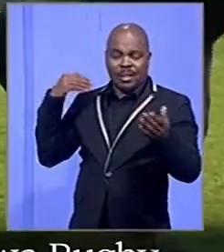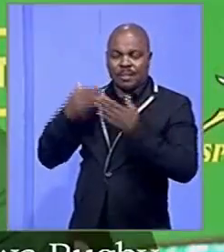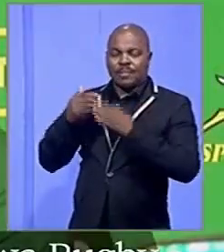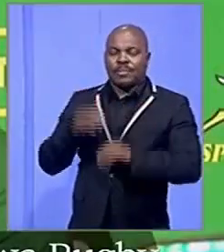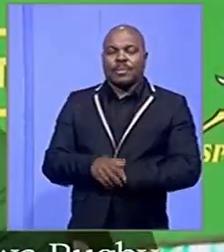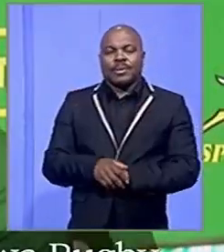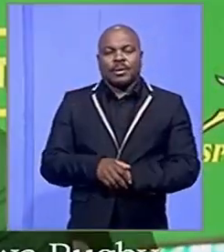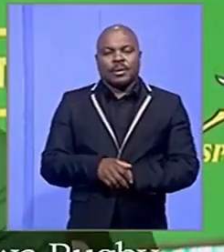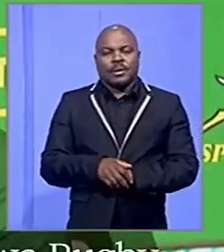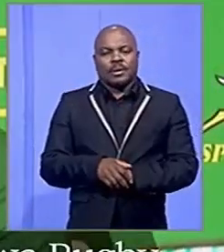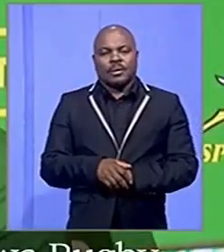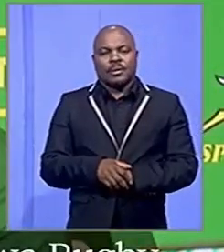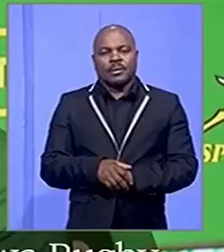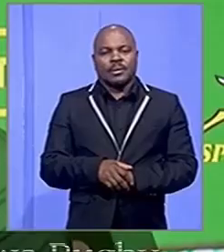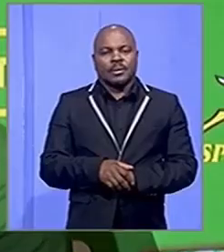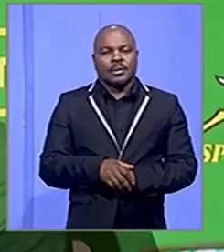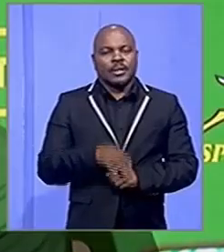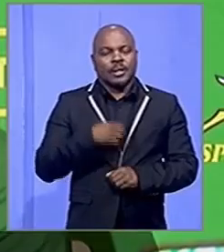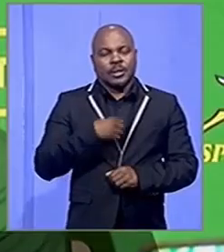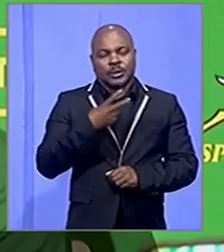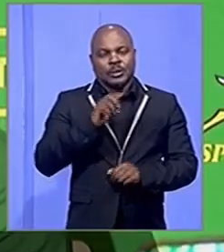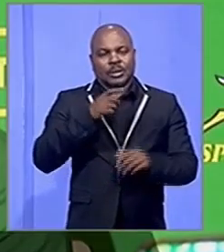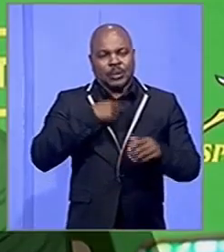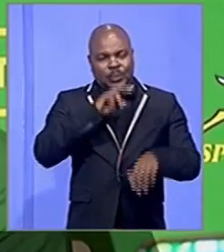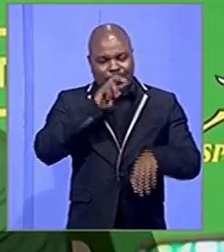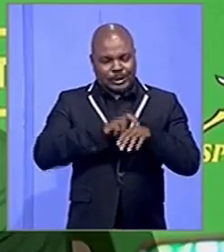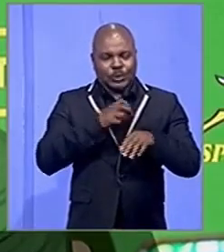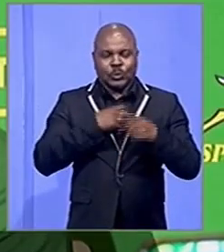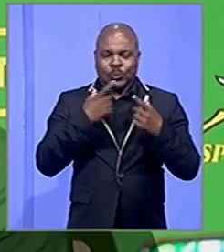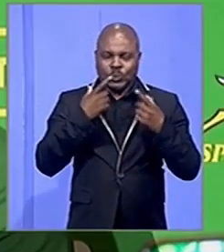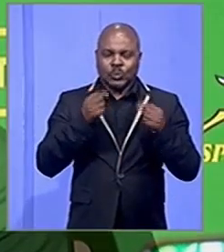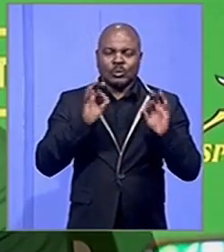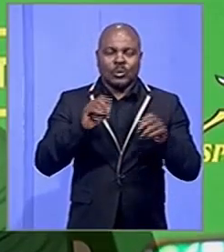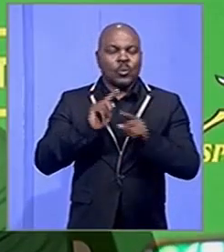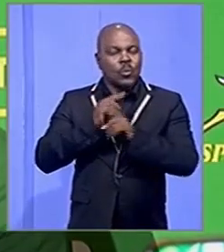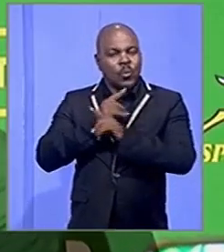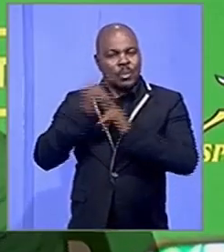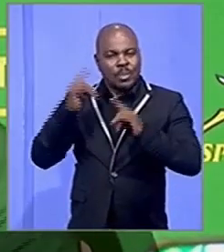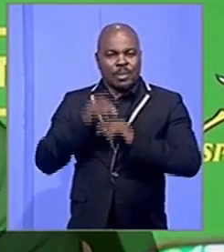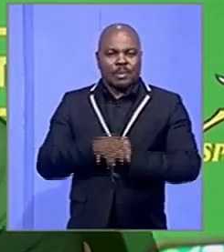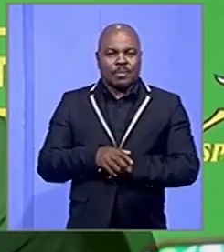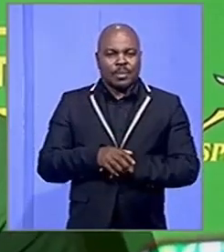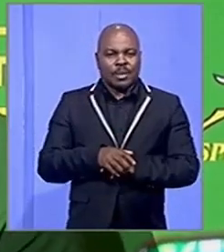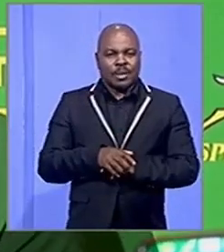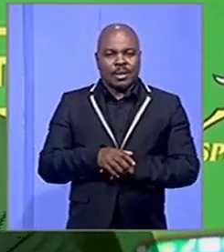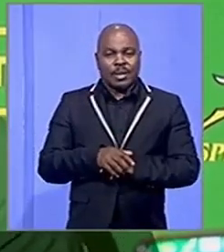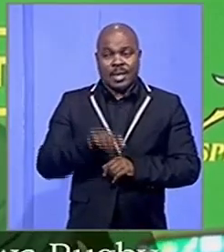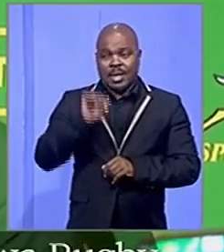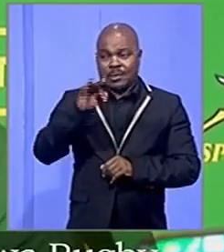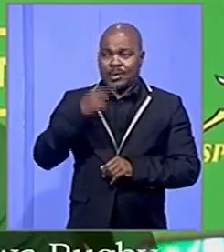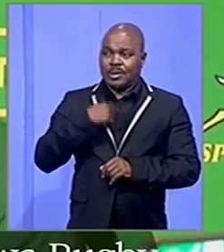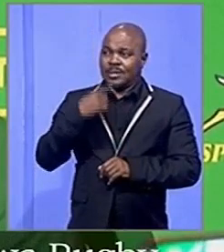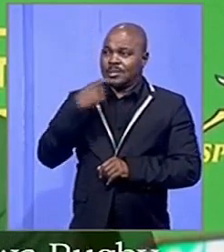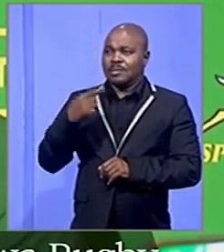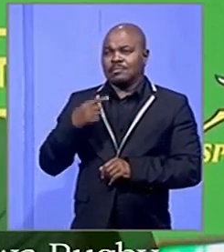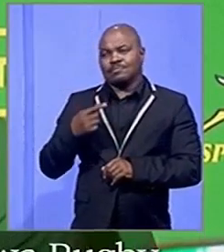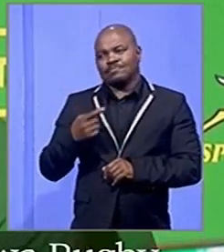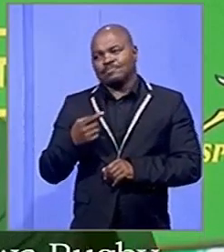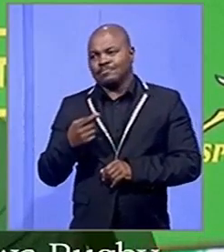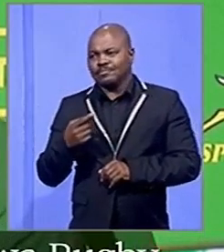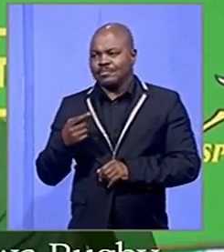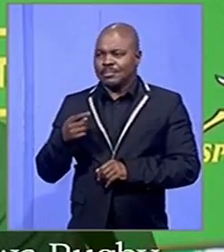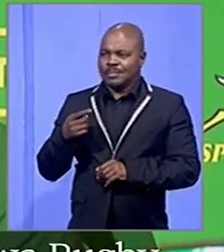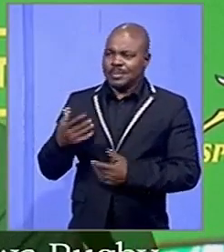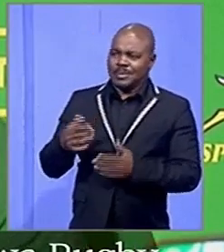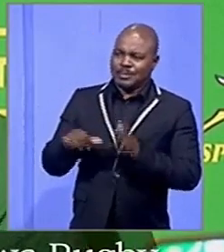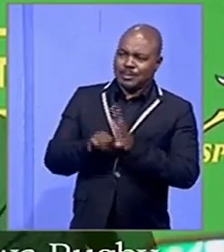about winning this test match. That's what we want to do. We will be lying if we say like that's